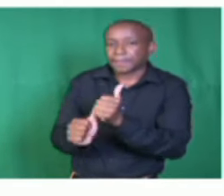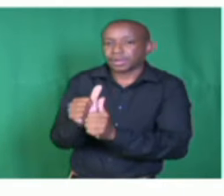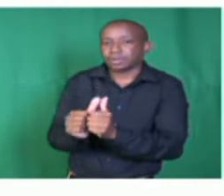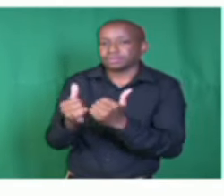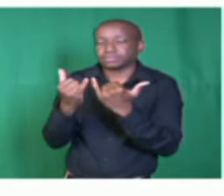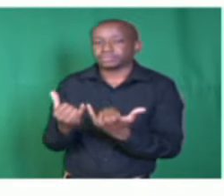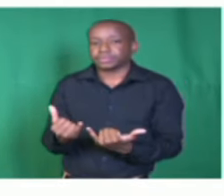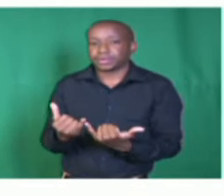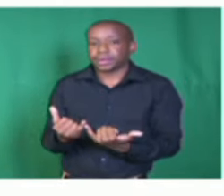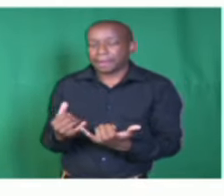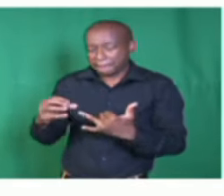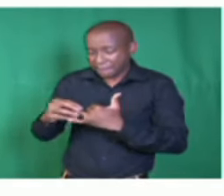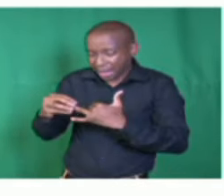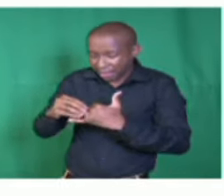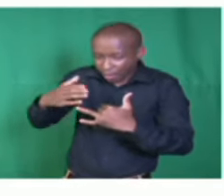Sadducees,